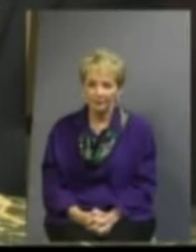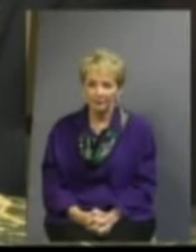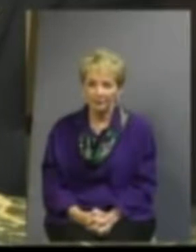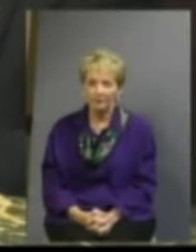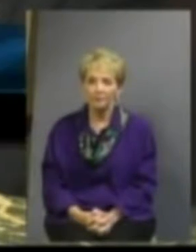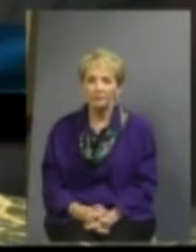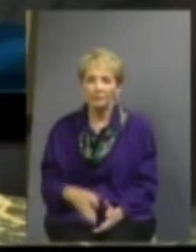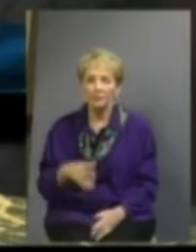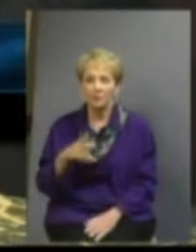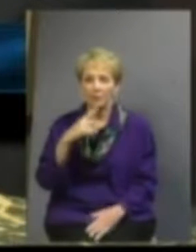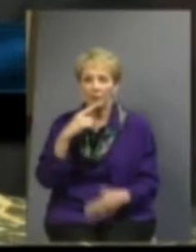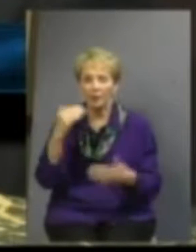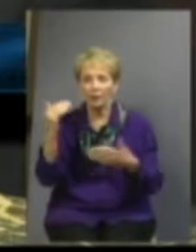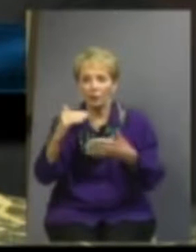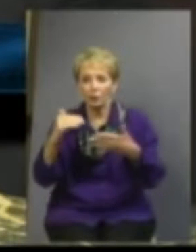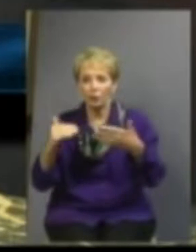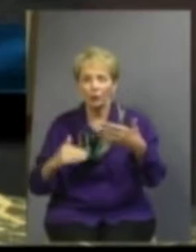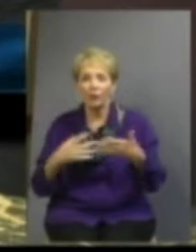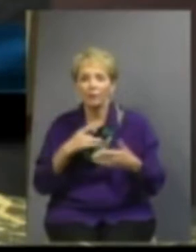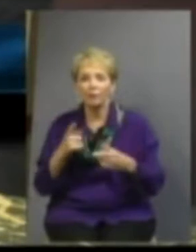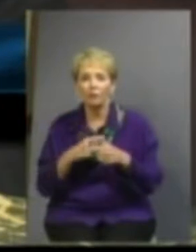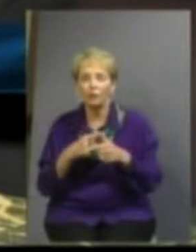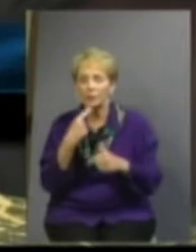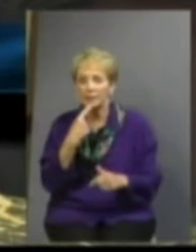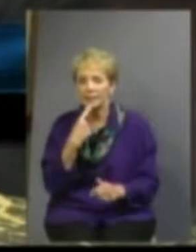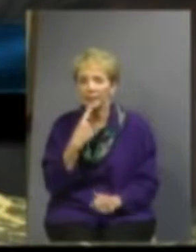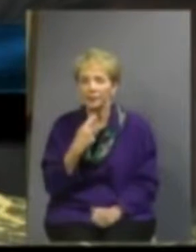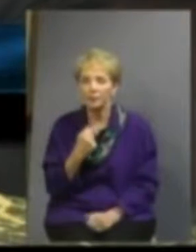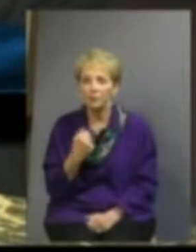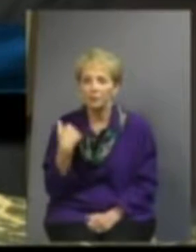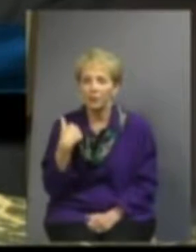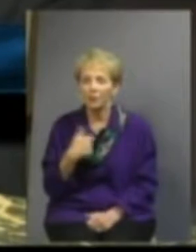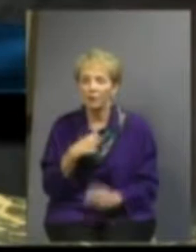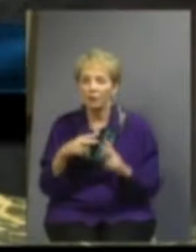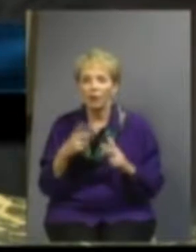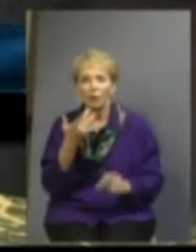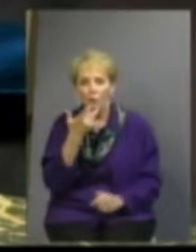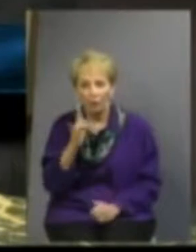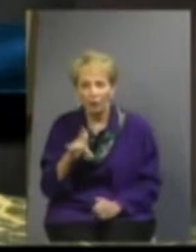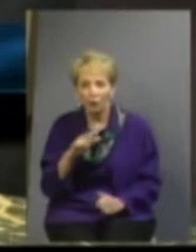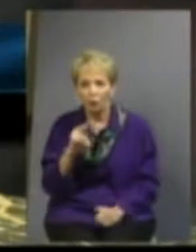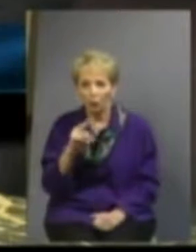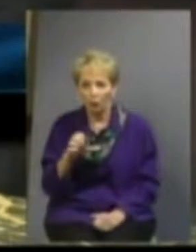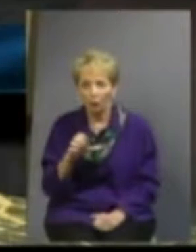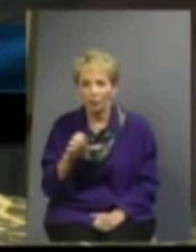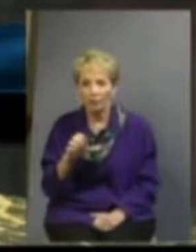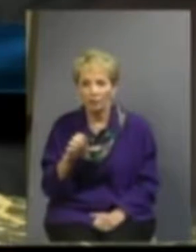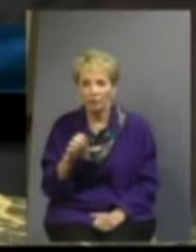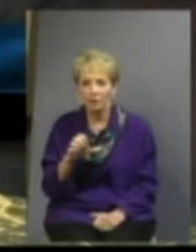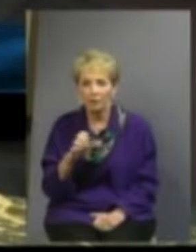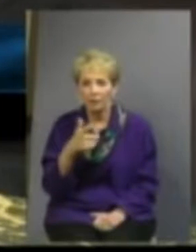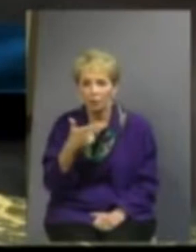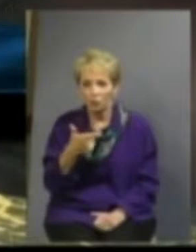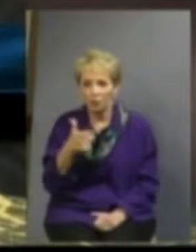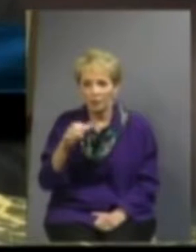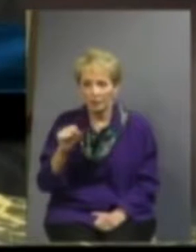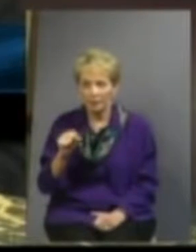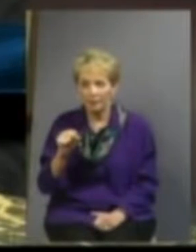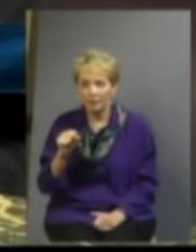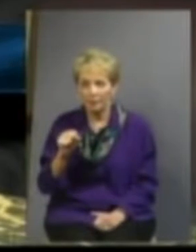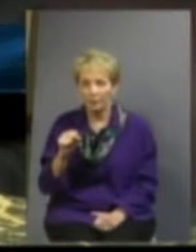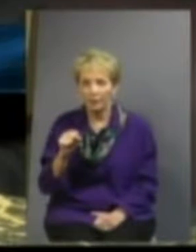Public advocacy issues and strategies. I'd like to first say that we are very fortunate that the North Carolina General Assembly has